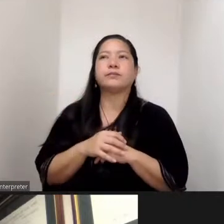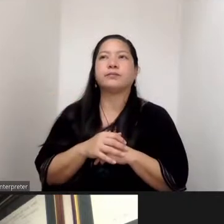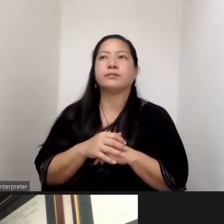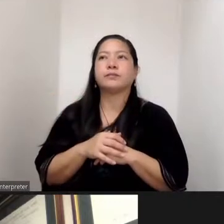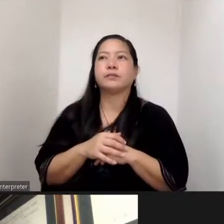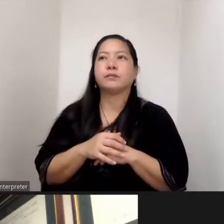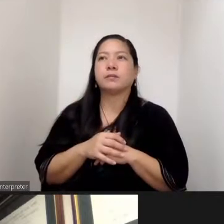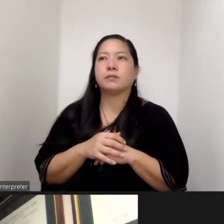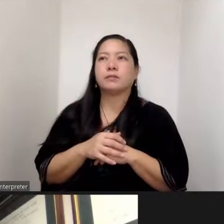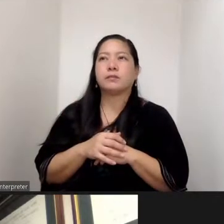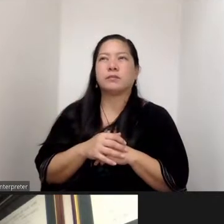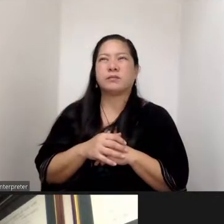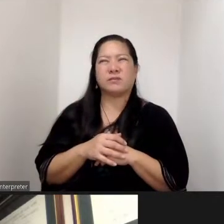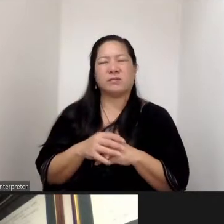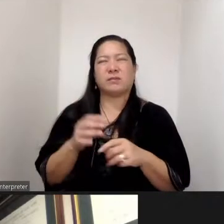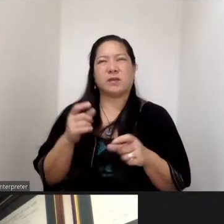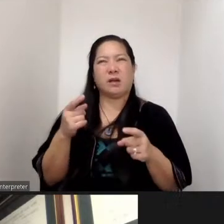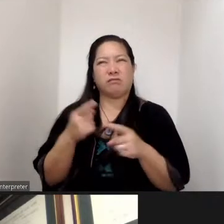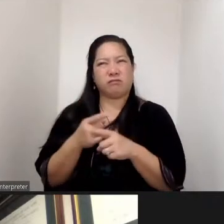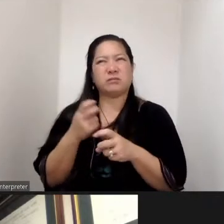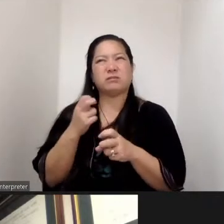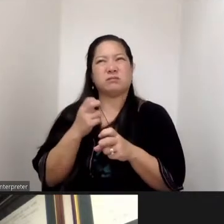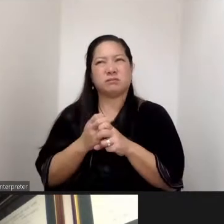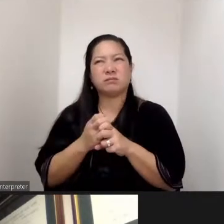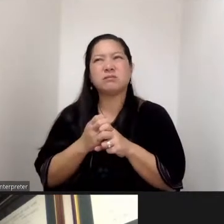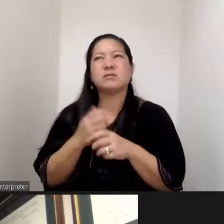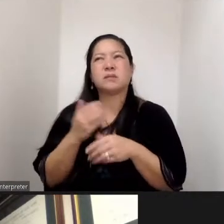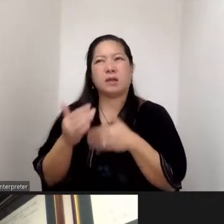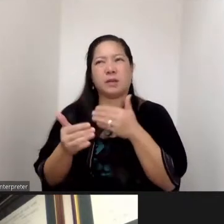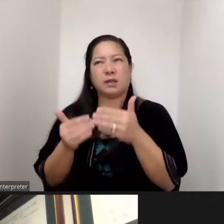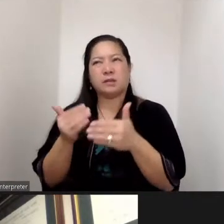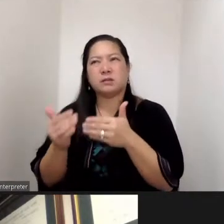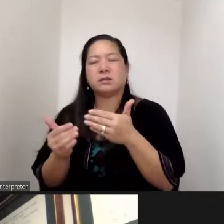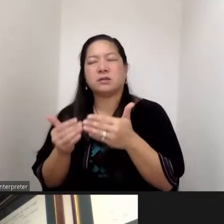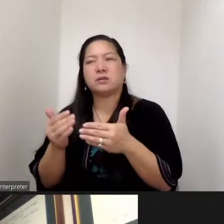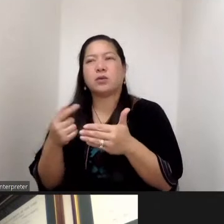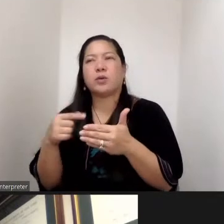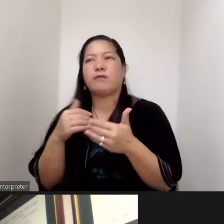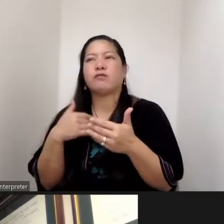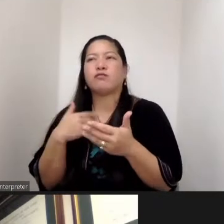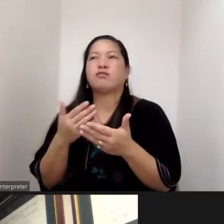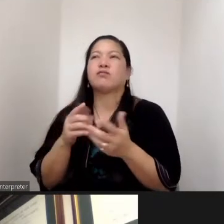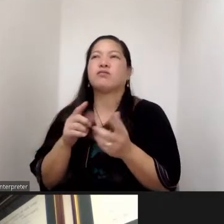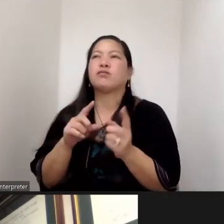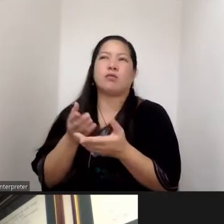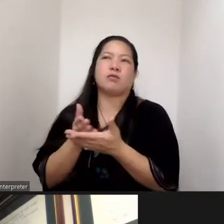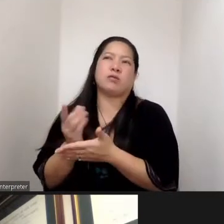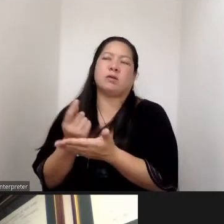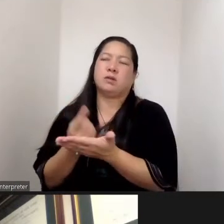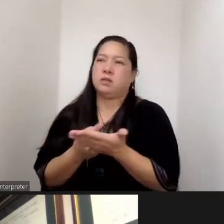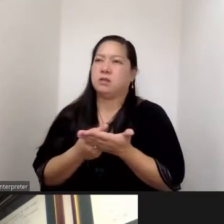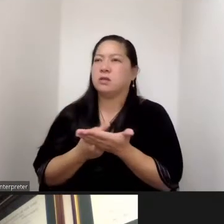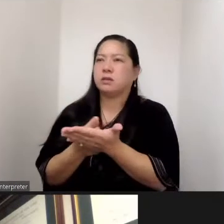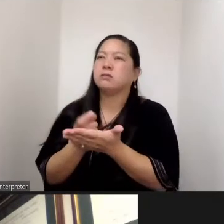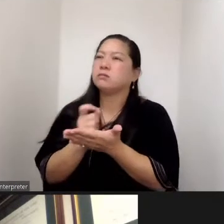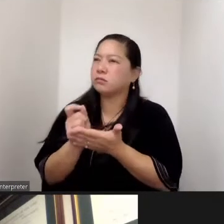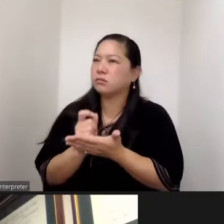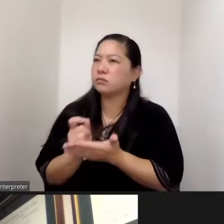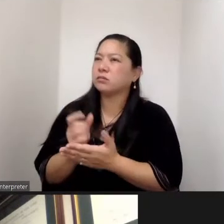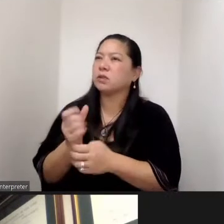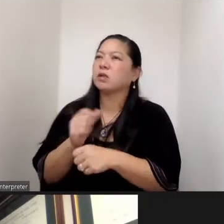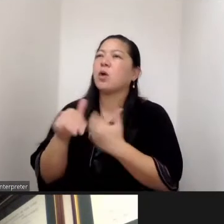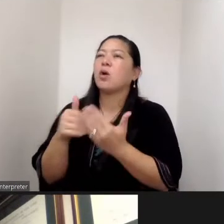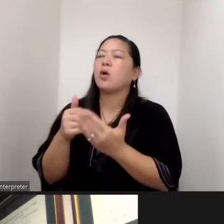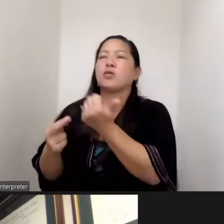complicated processes that we have to go through to again get all those